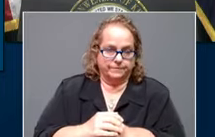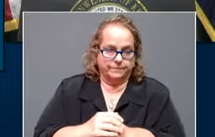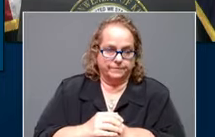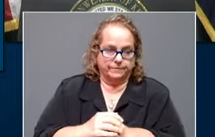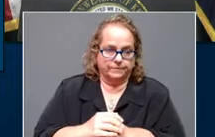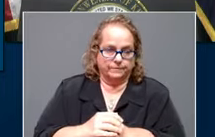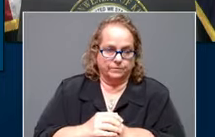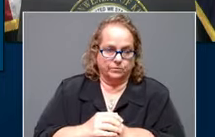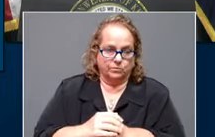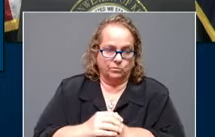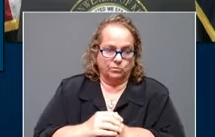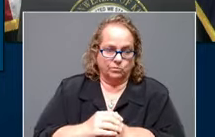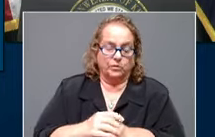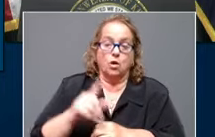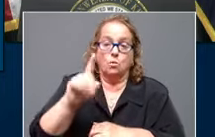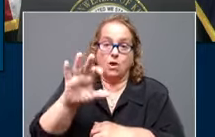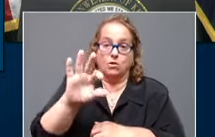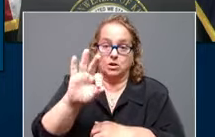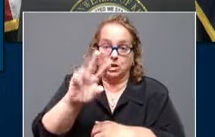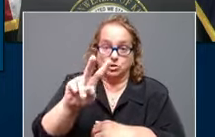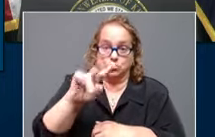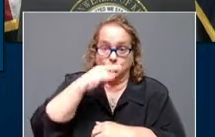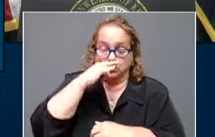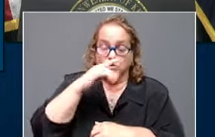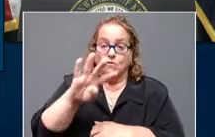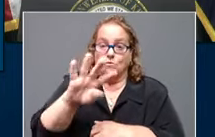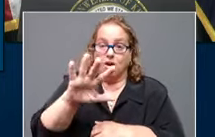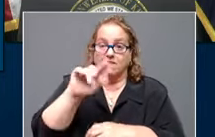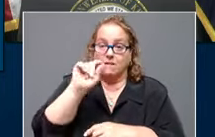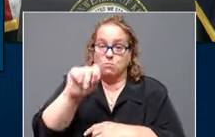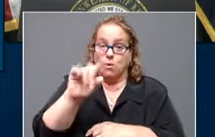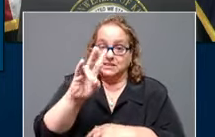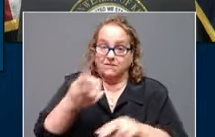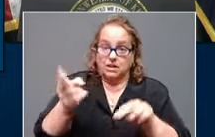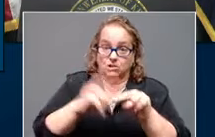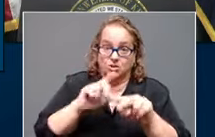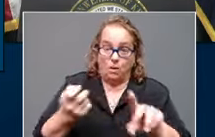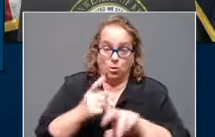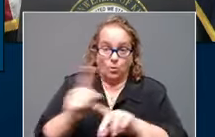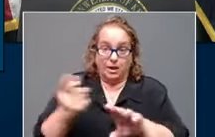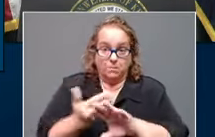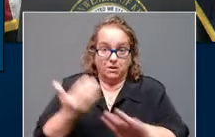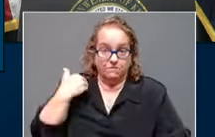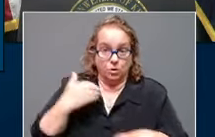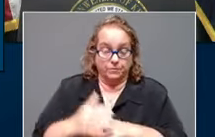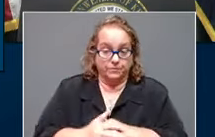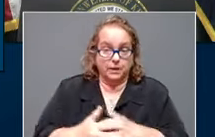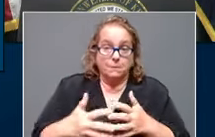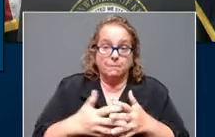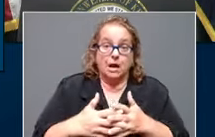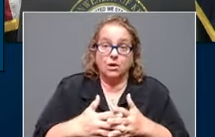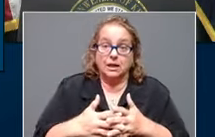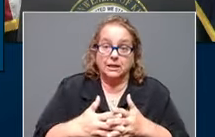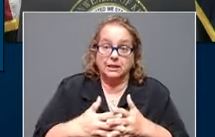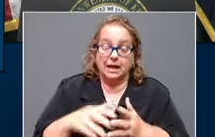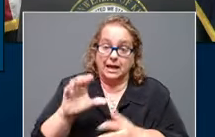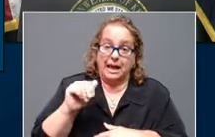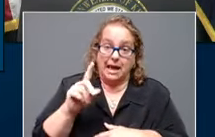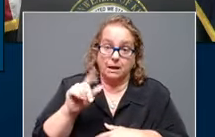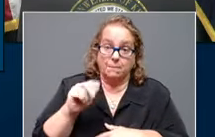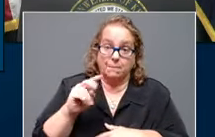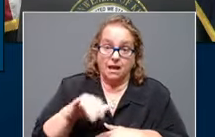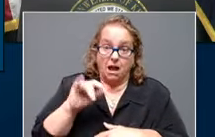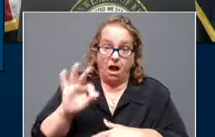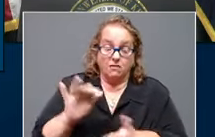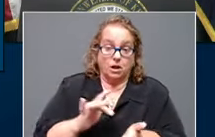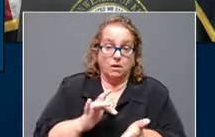So to talk a little bit more on this, and I know that we're having some technical issues. I don't think he's going to be able to hear us, but I think